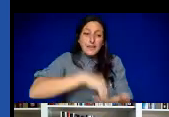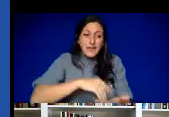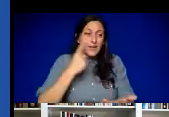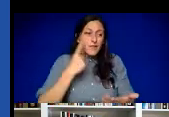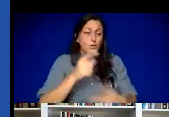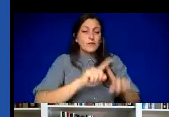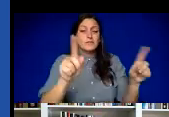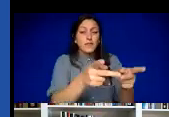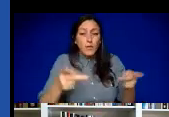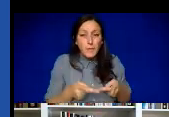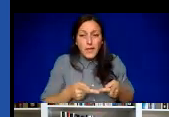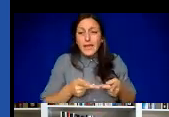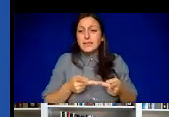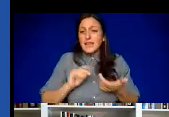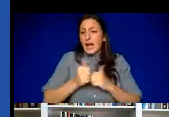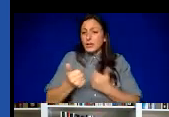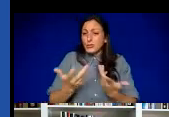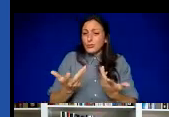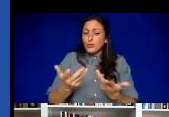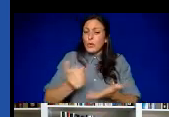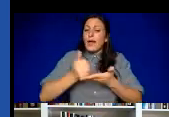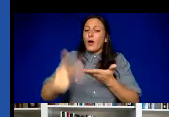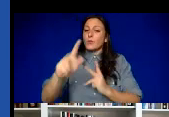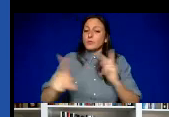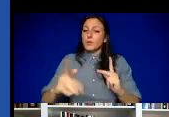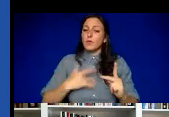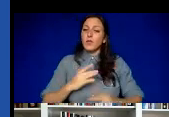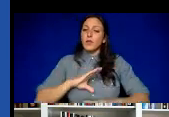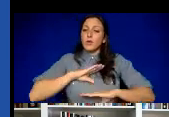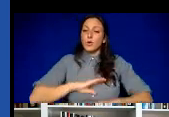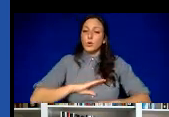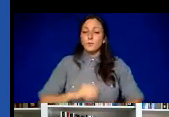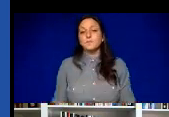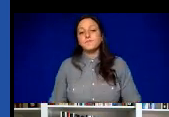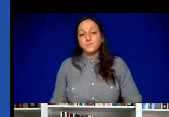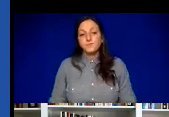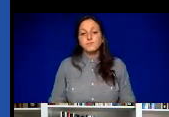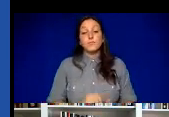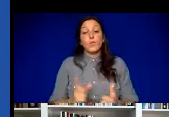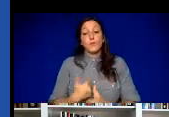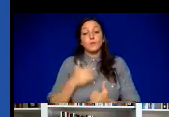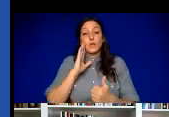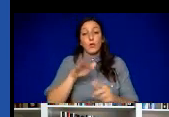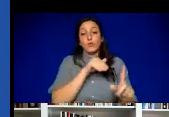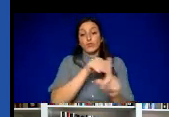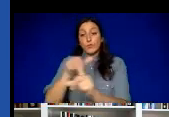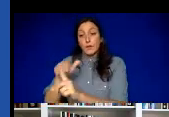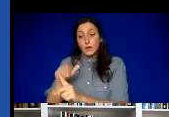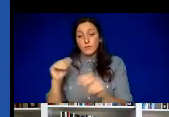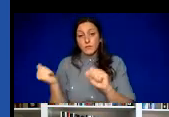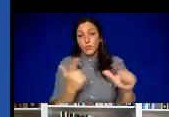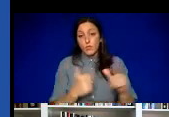Well, I want to start by, reminding everyone that we